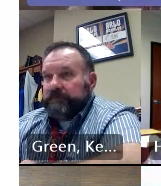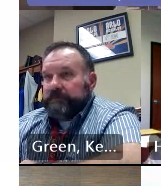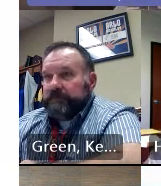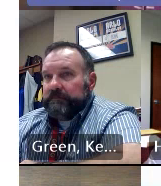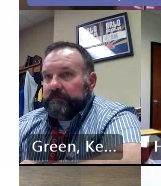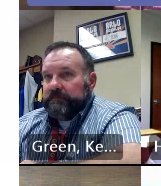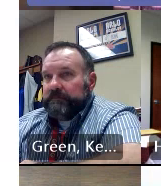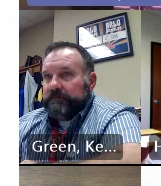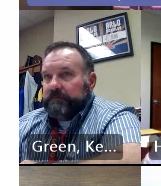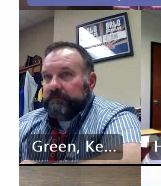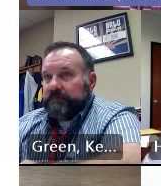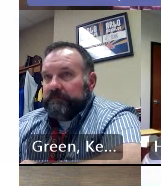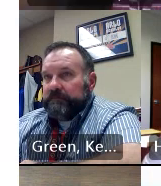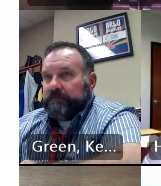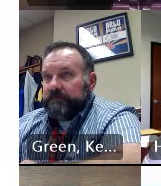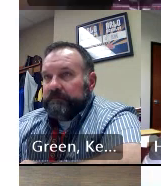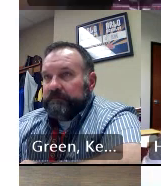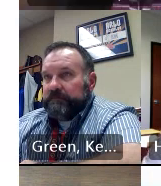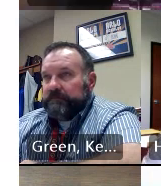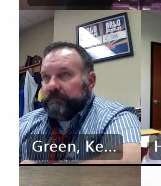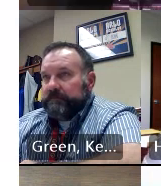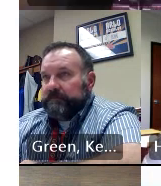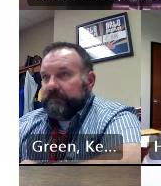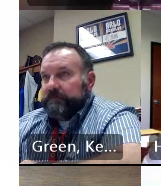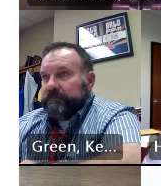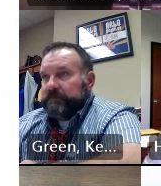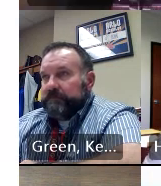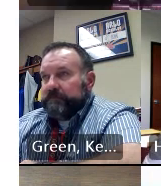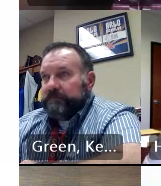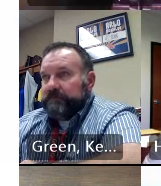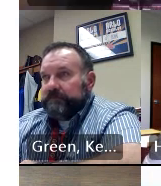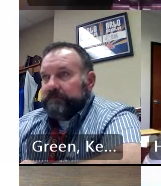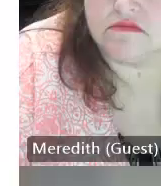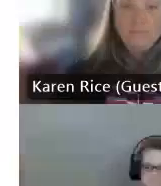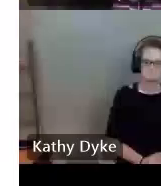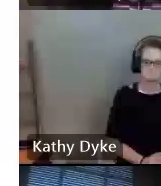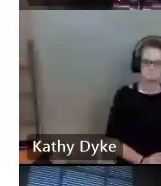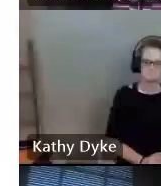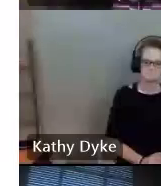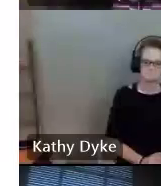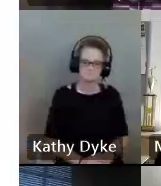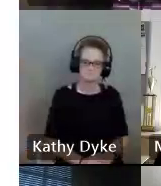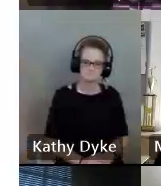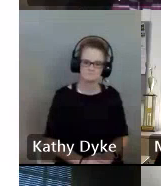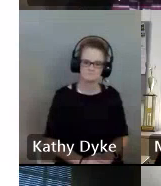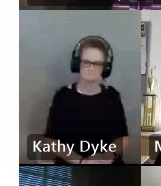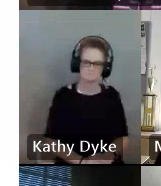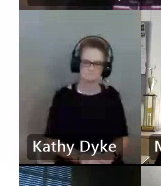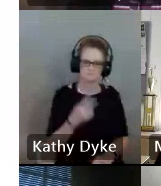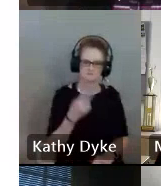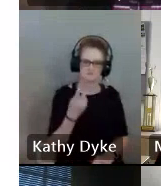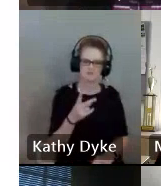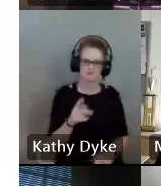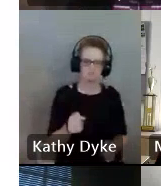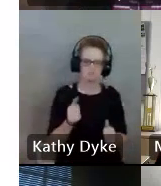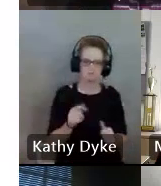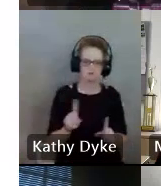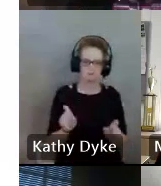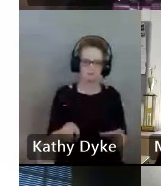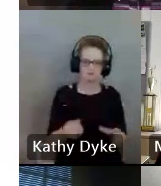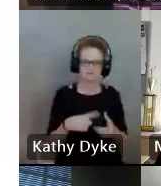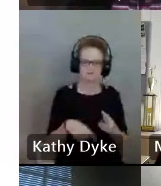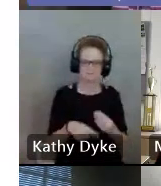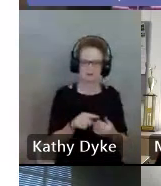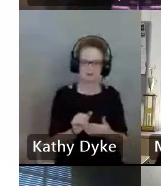that directly out of there. So, okay, I guess two quick ones, because I'm getting questions